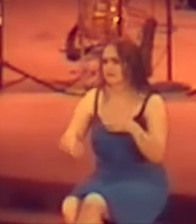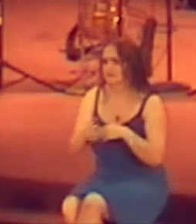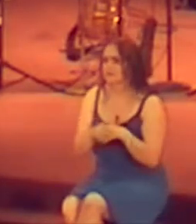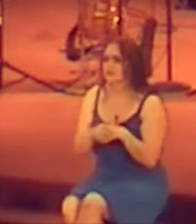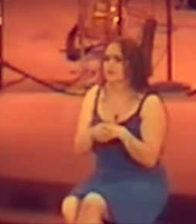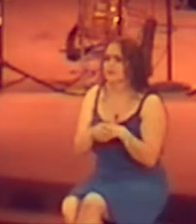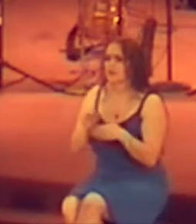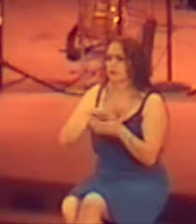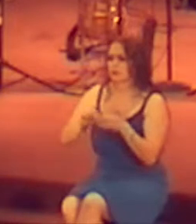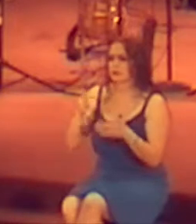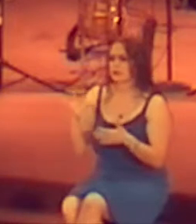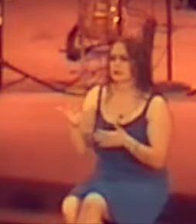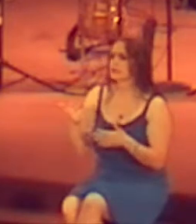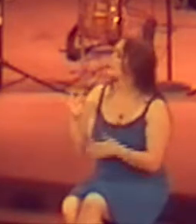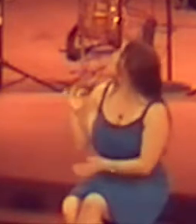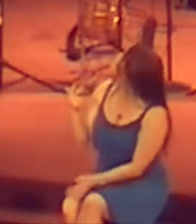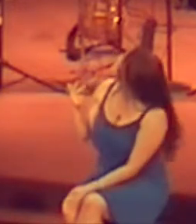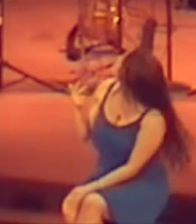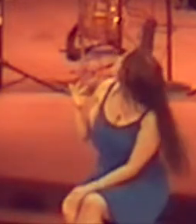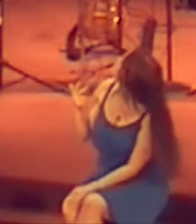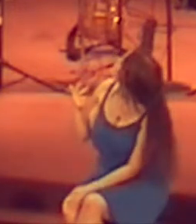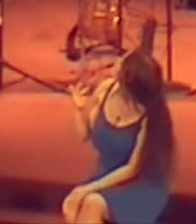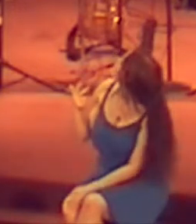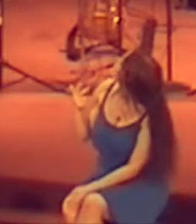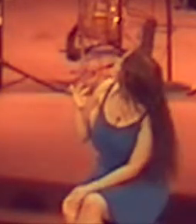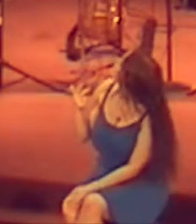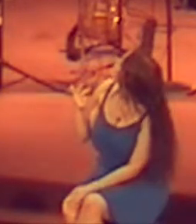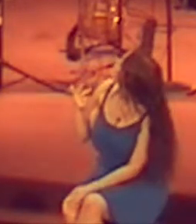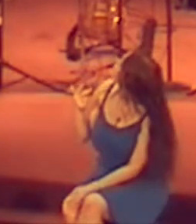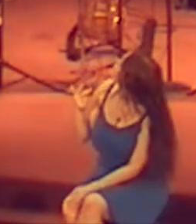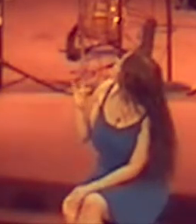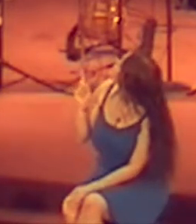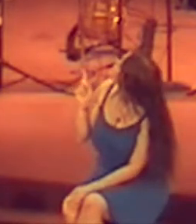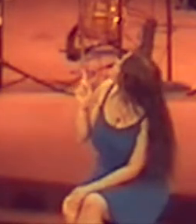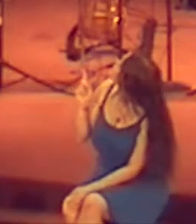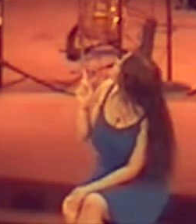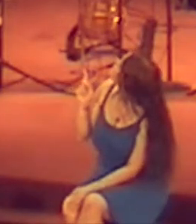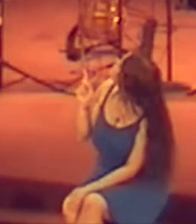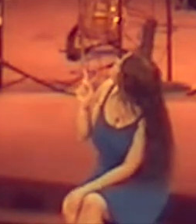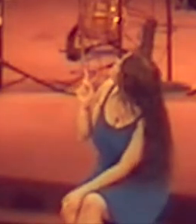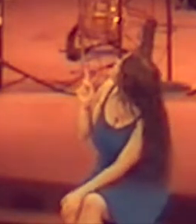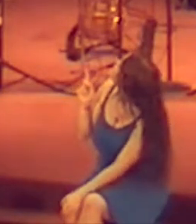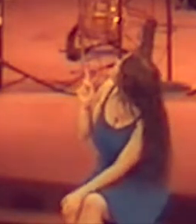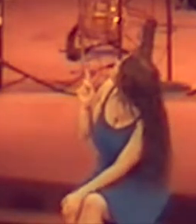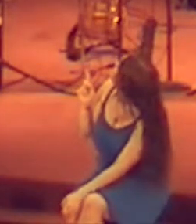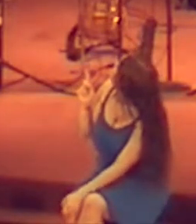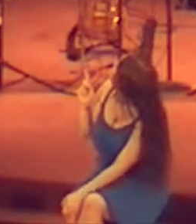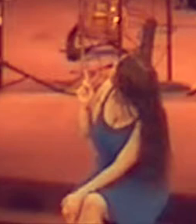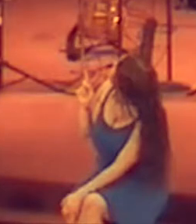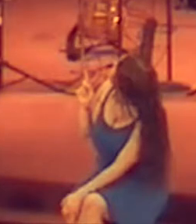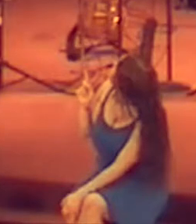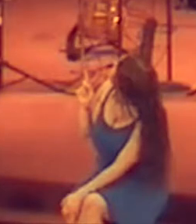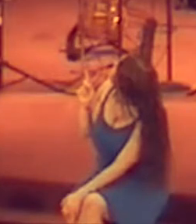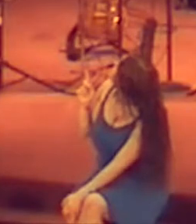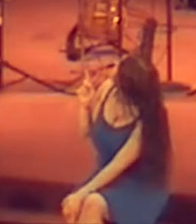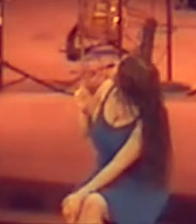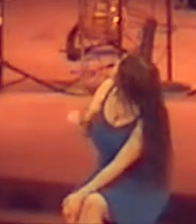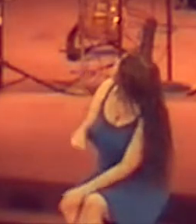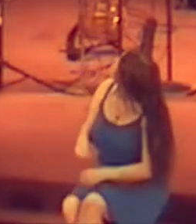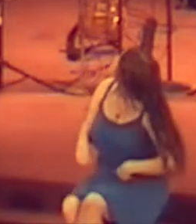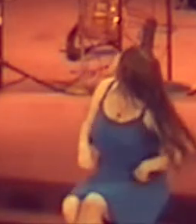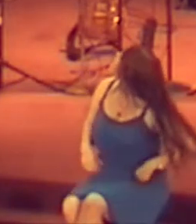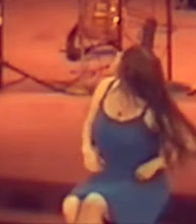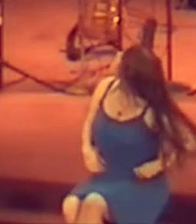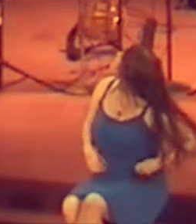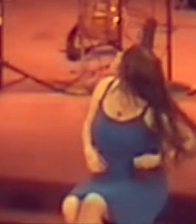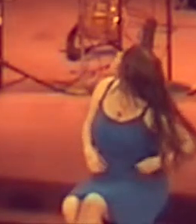Verse 3, now if we put the bits into the horse's mouth so that they will obey us, we direct their entire body as well. James proceeds